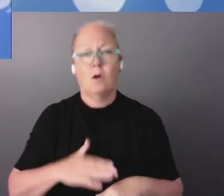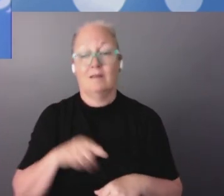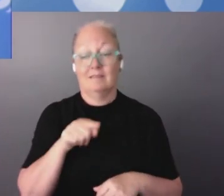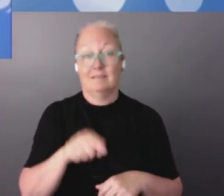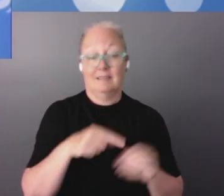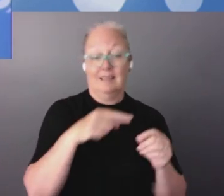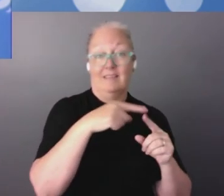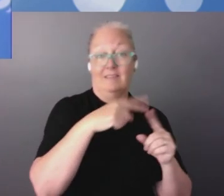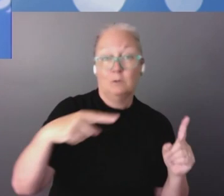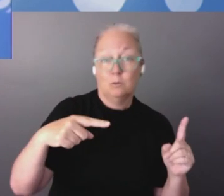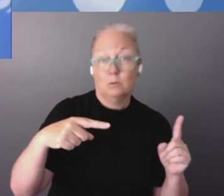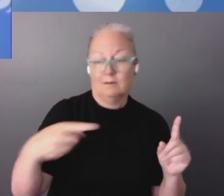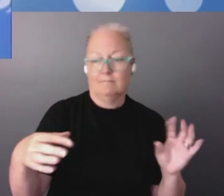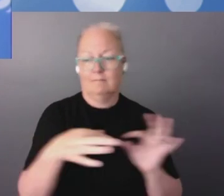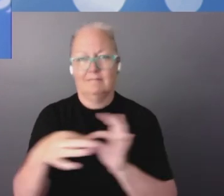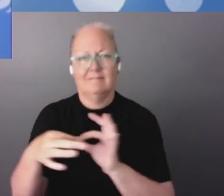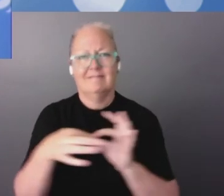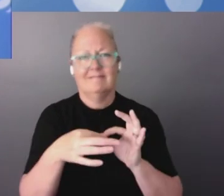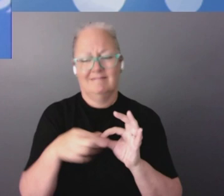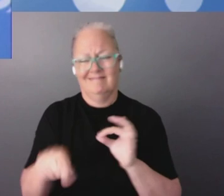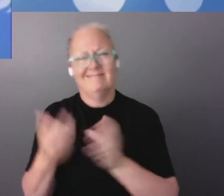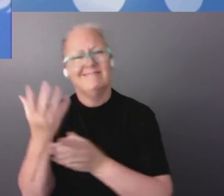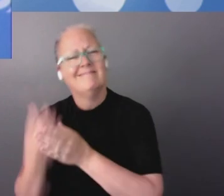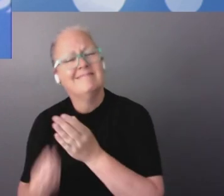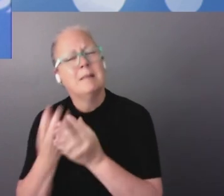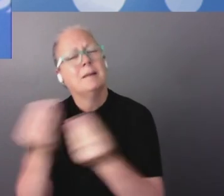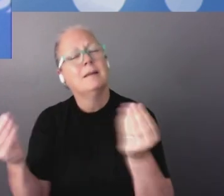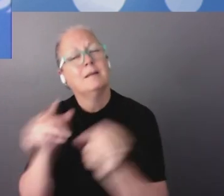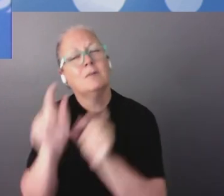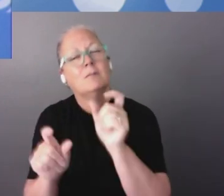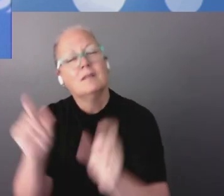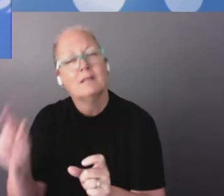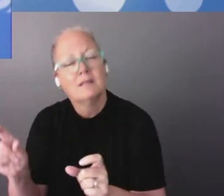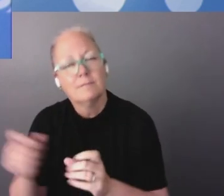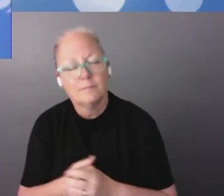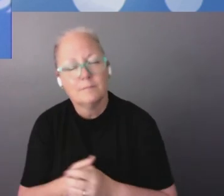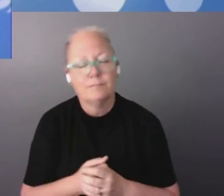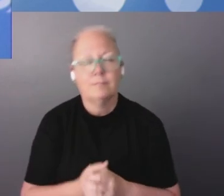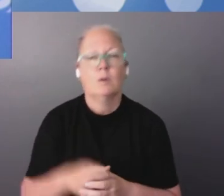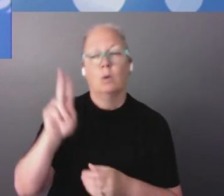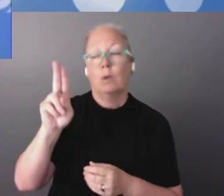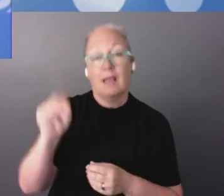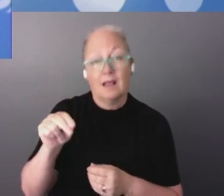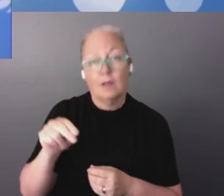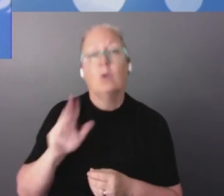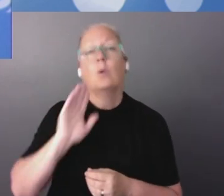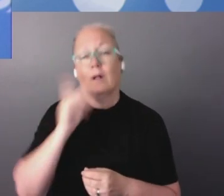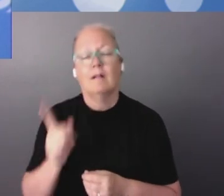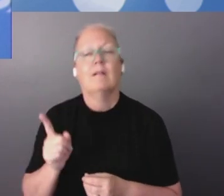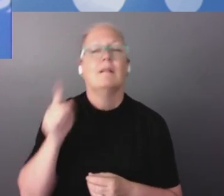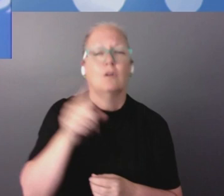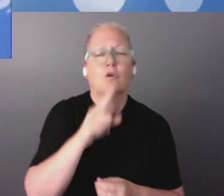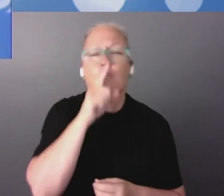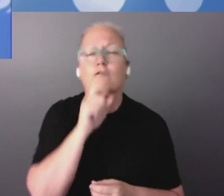divide. In January, the UN community will come together in Doha, Qatar for the LDC